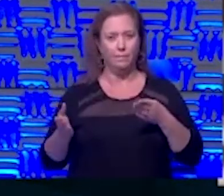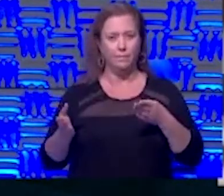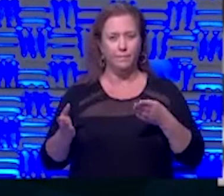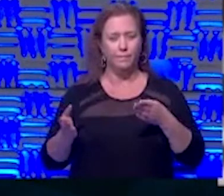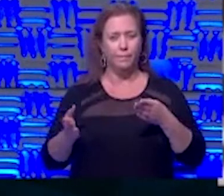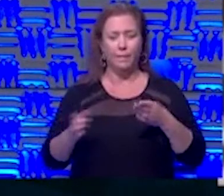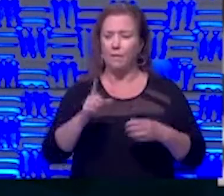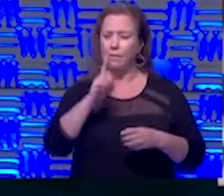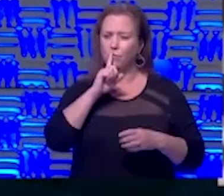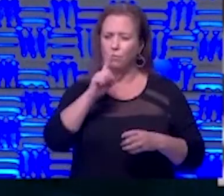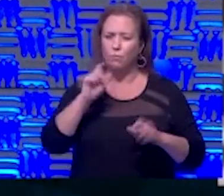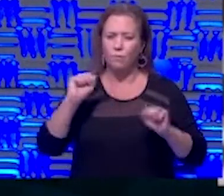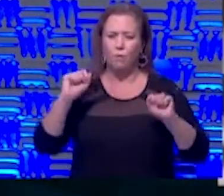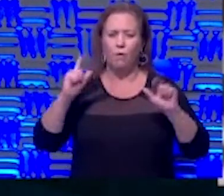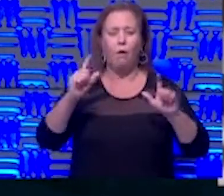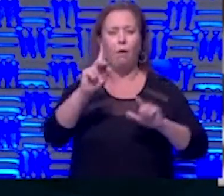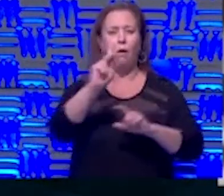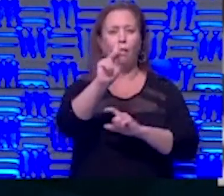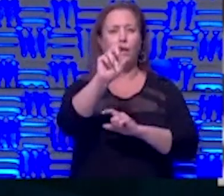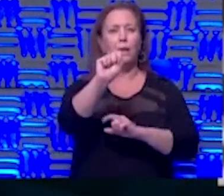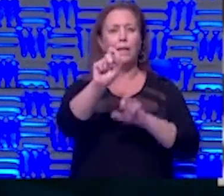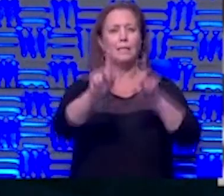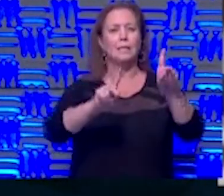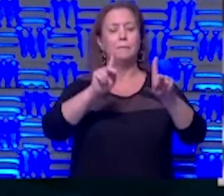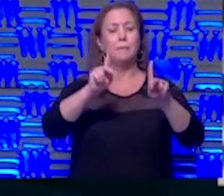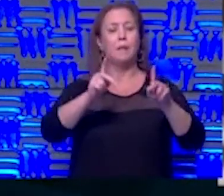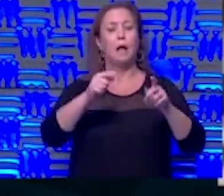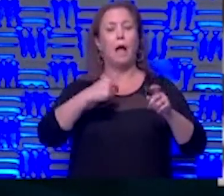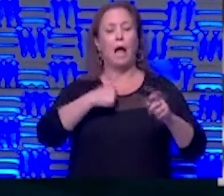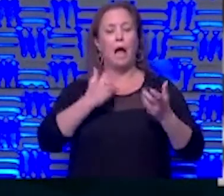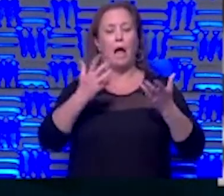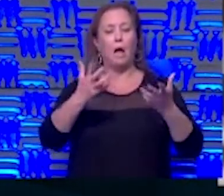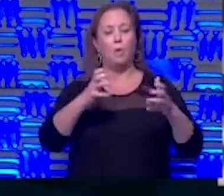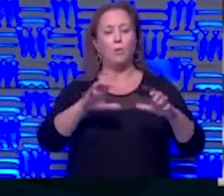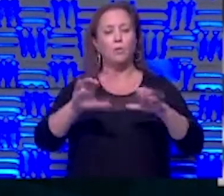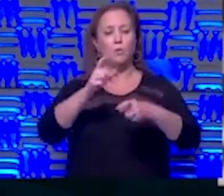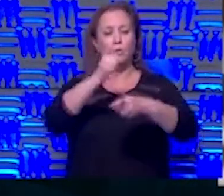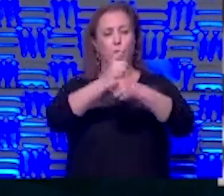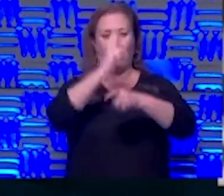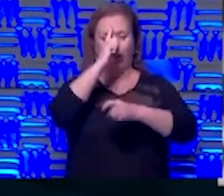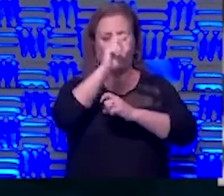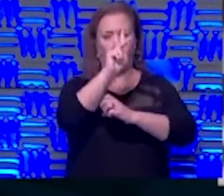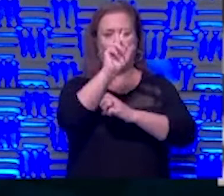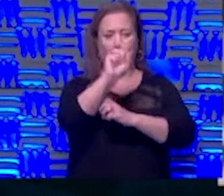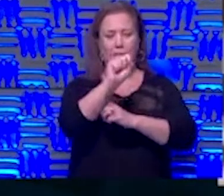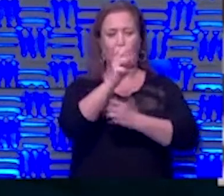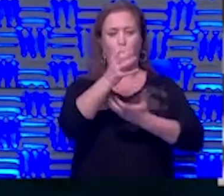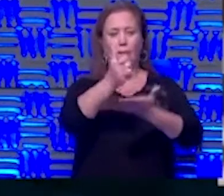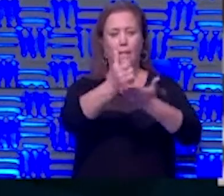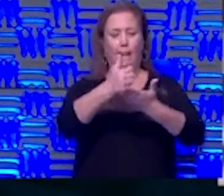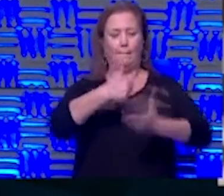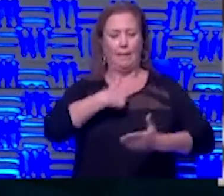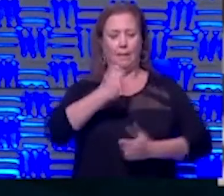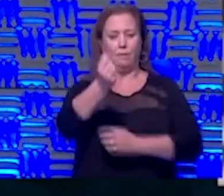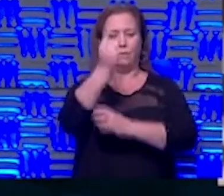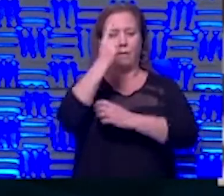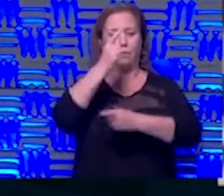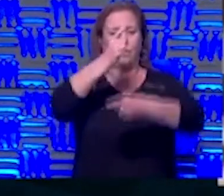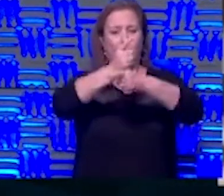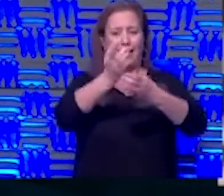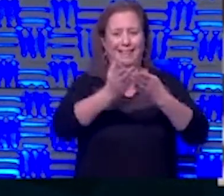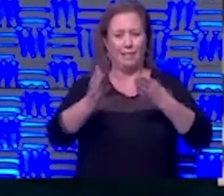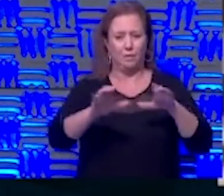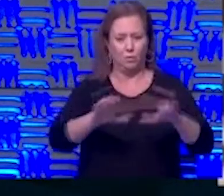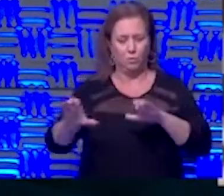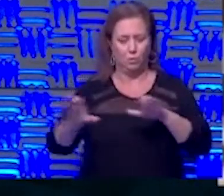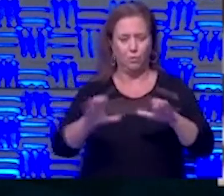it's true of all Kansans. I want to do right for them, and I want them to help me understand what is right. So I do